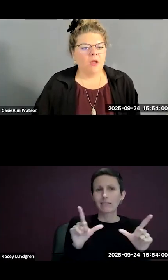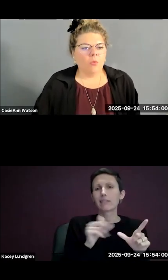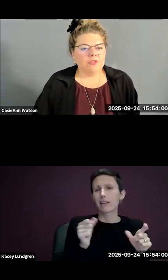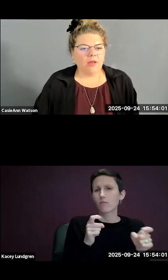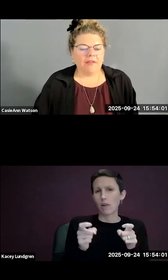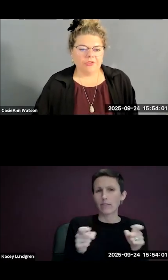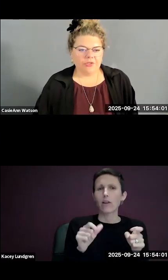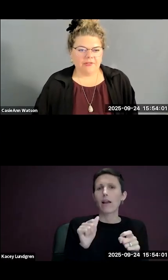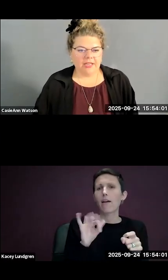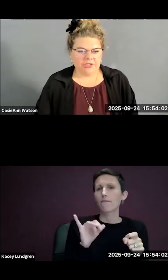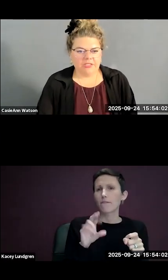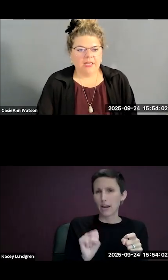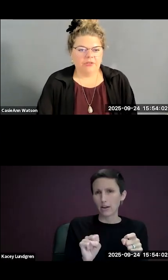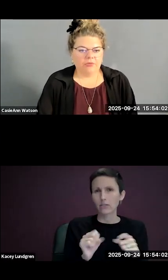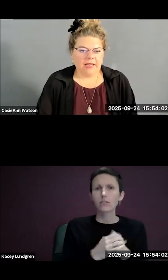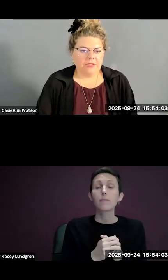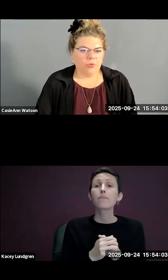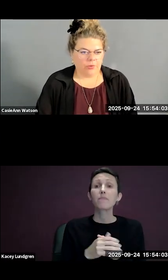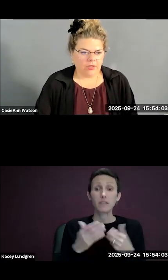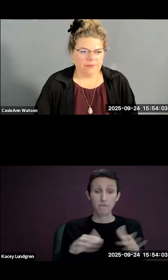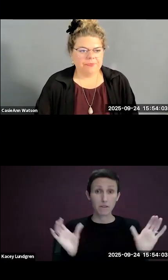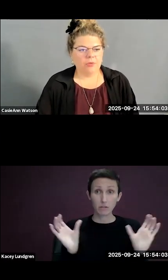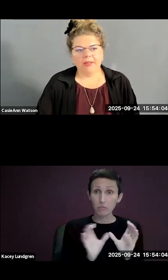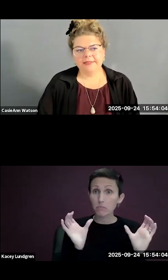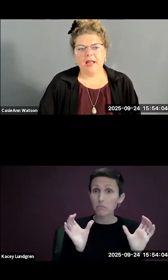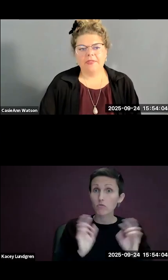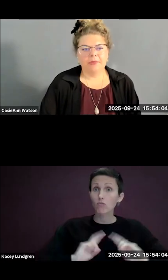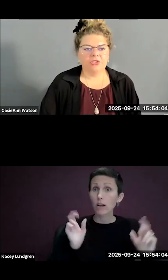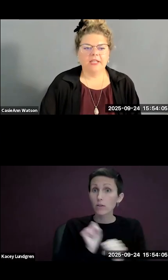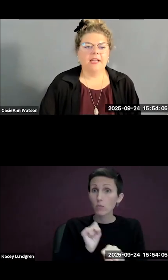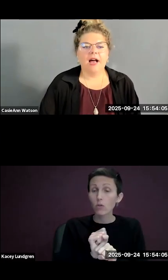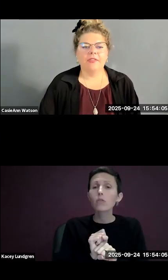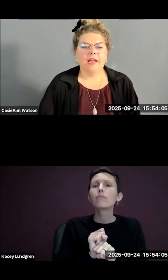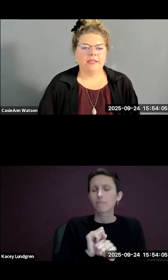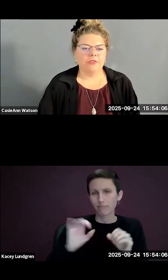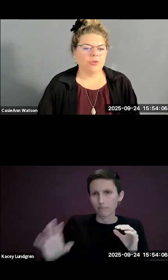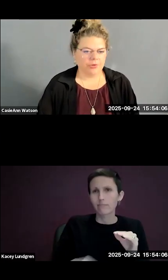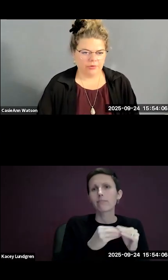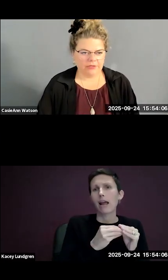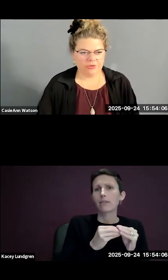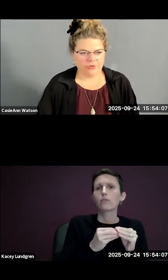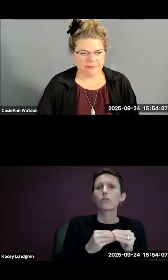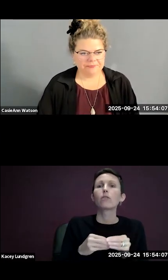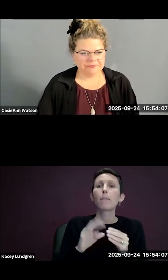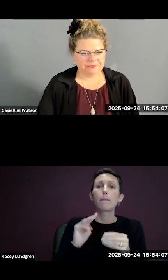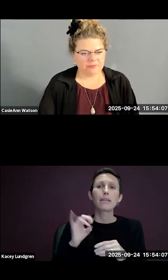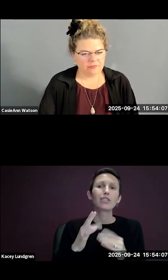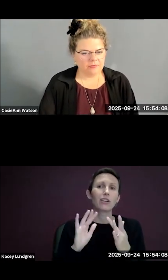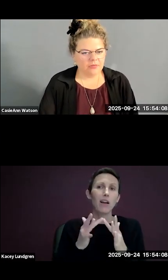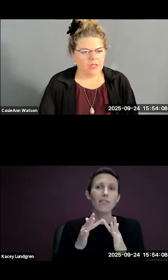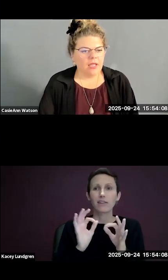LARA. Once you have your certification and you're ready to work, you're placed on the Michigan Online Interpreter Registry.